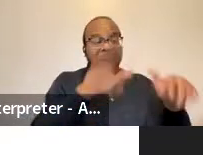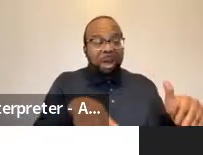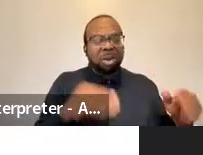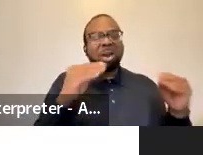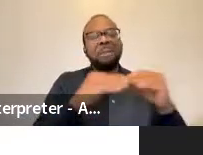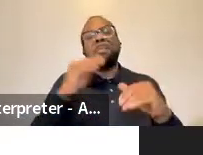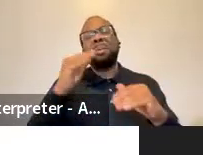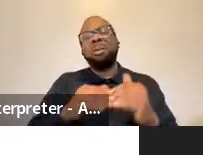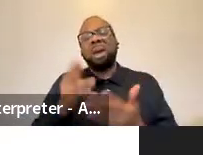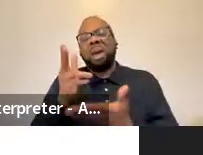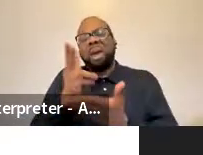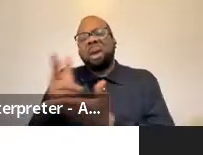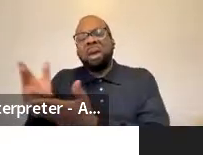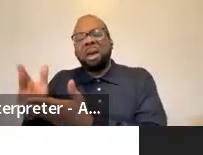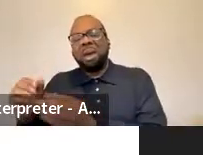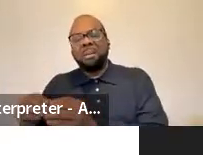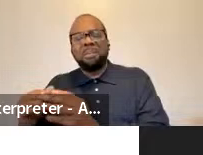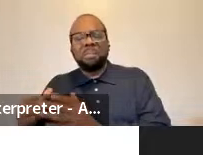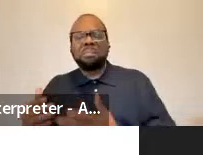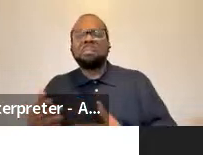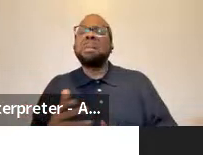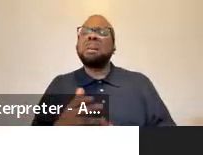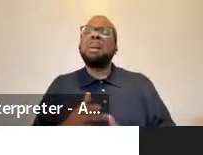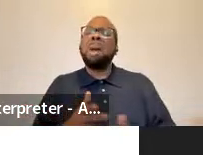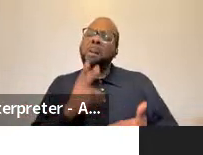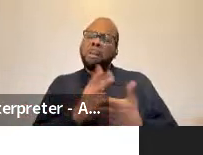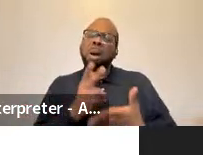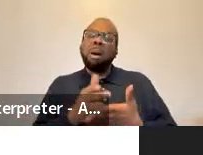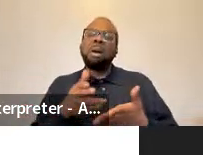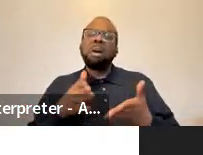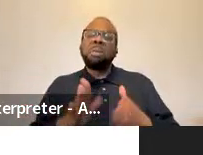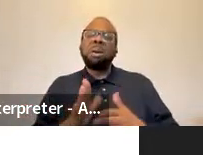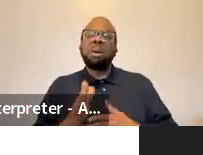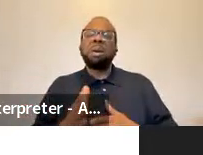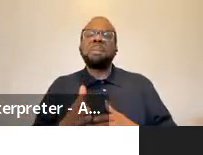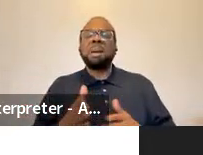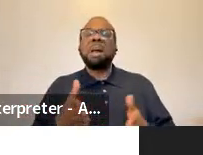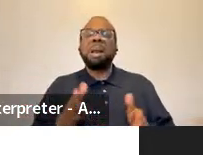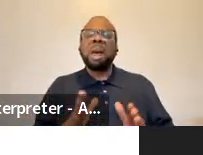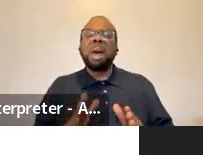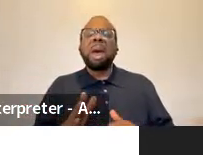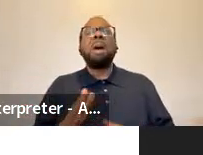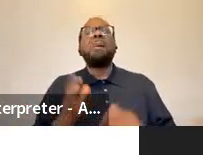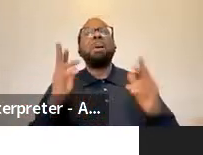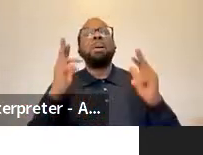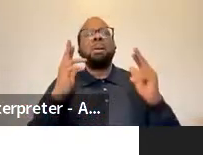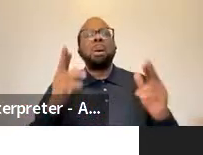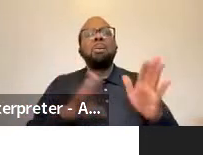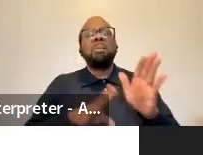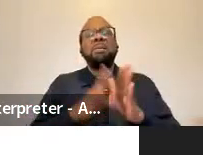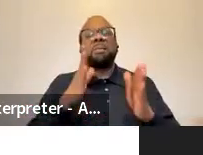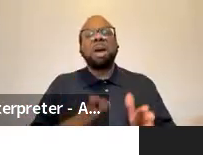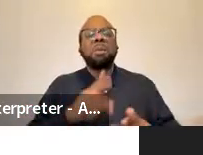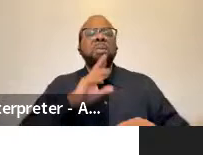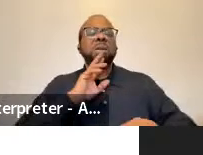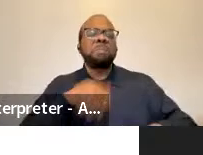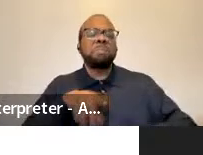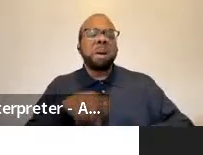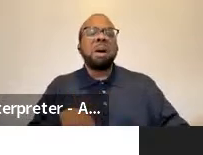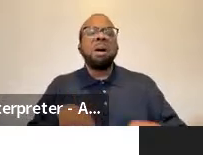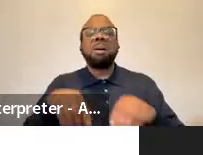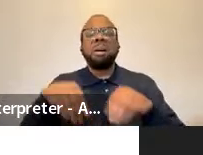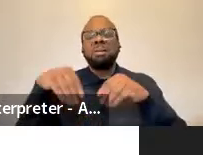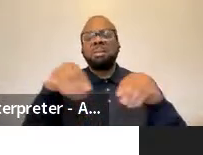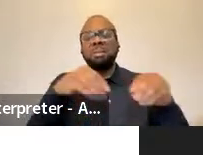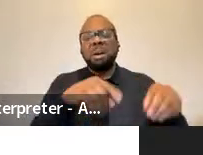Parking will still be allowed, and we anticipate that developers will respond to market needs and continue to provide parking in areas